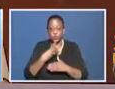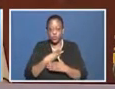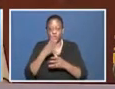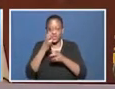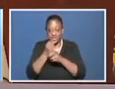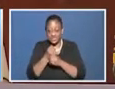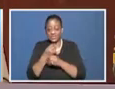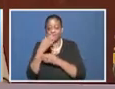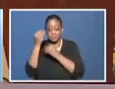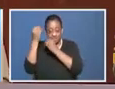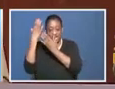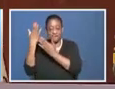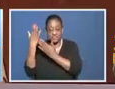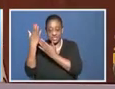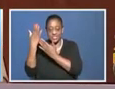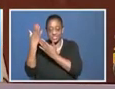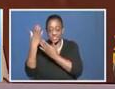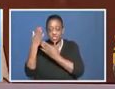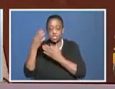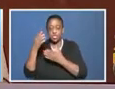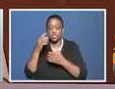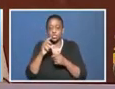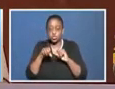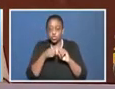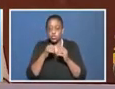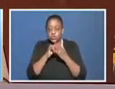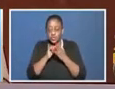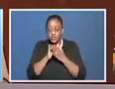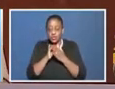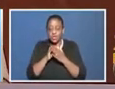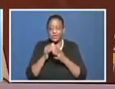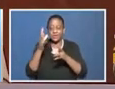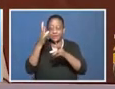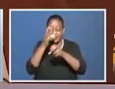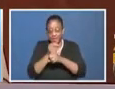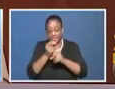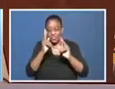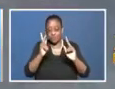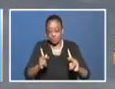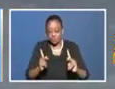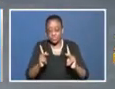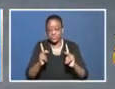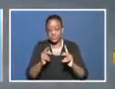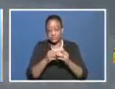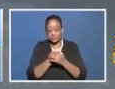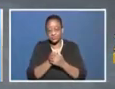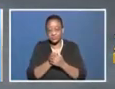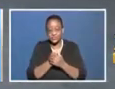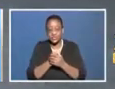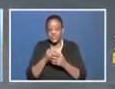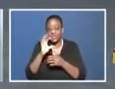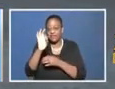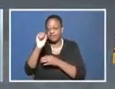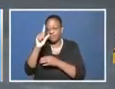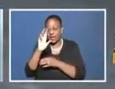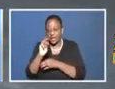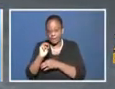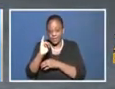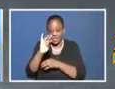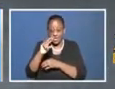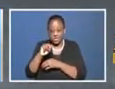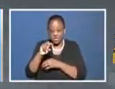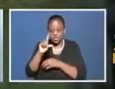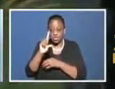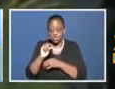some evidence to connect the dots and cross the T's with that investigation. Fleming Street, just one of a series